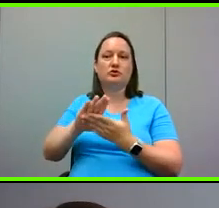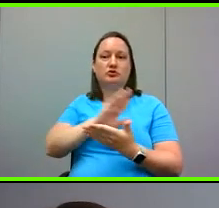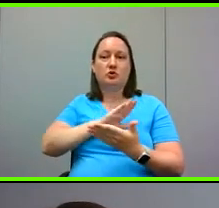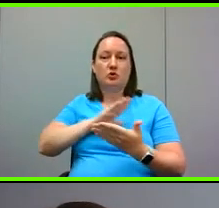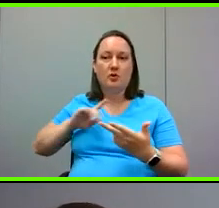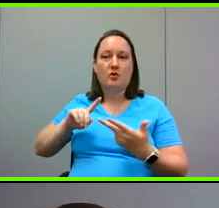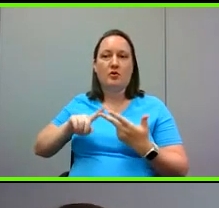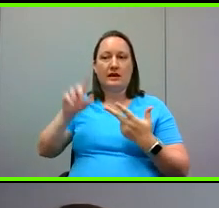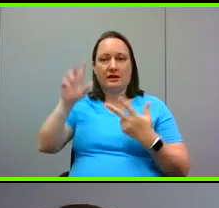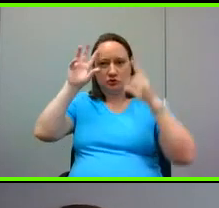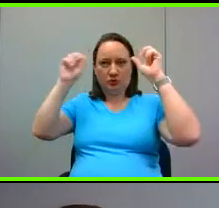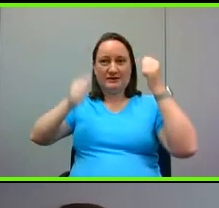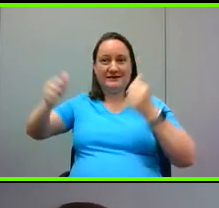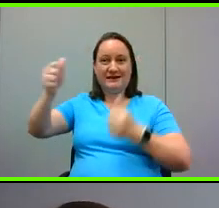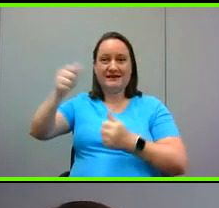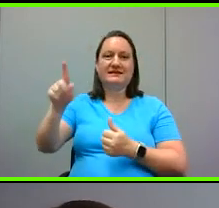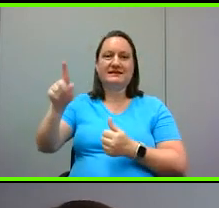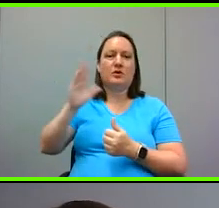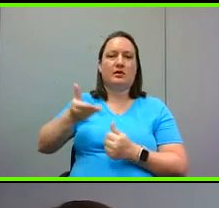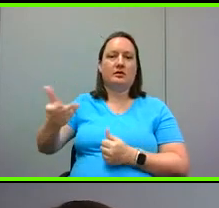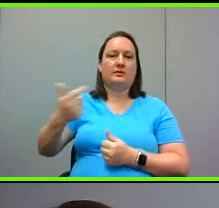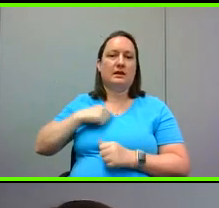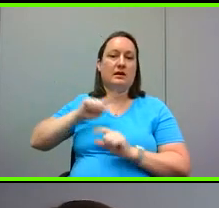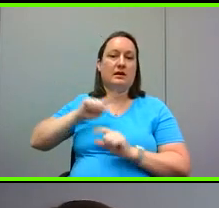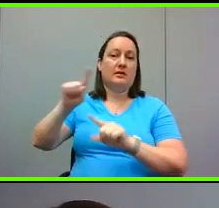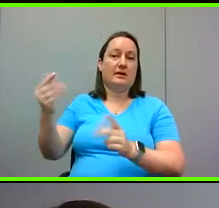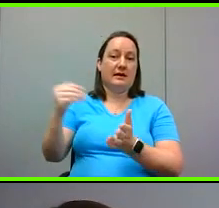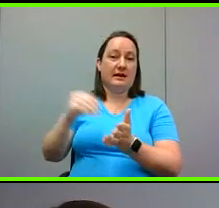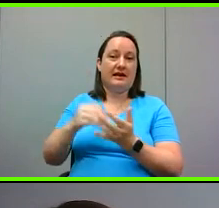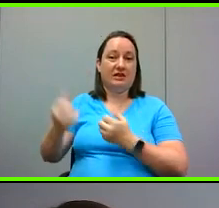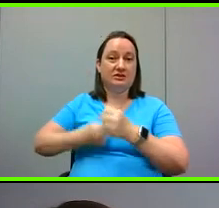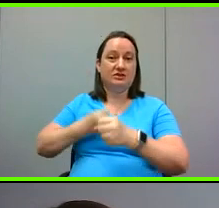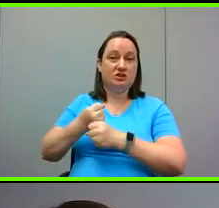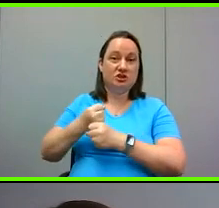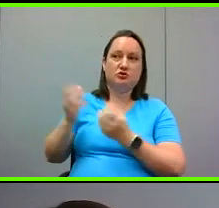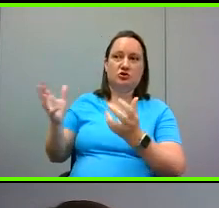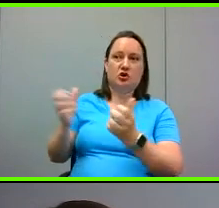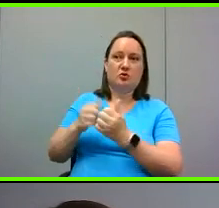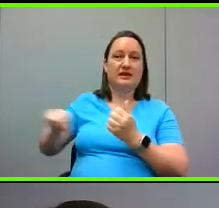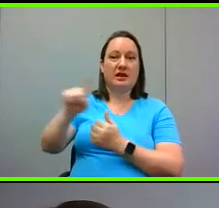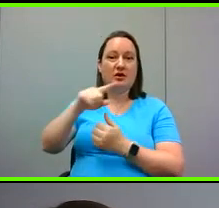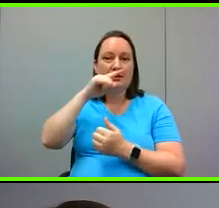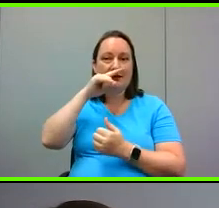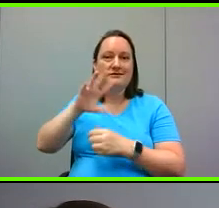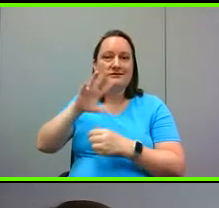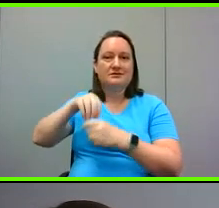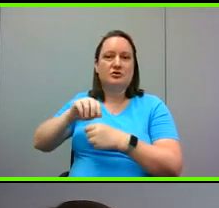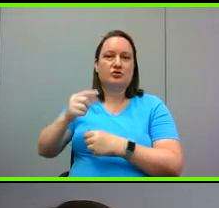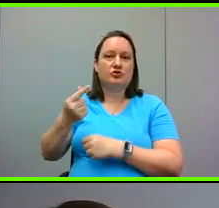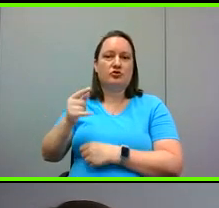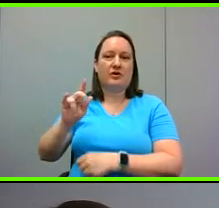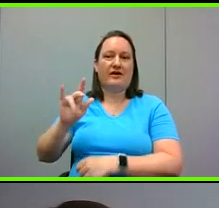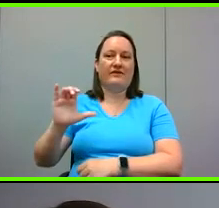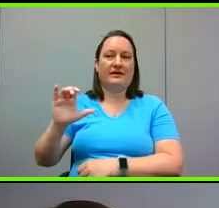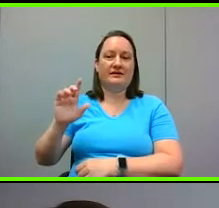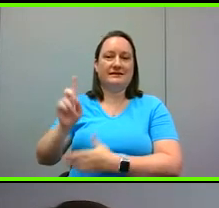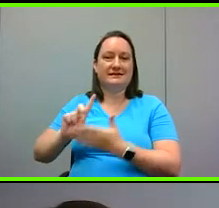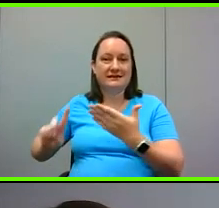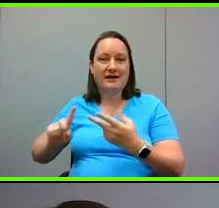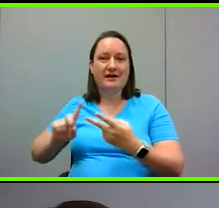superintendent, and they're going to have me come back this year to talk to their kids in their graphic design and I think in their woodworking